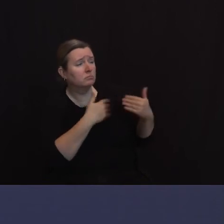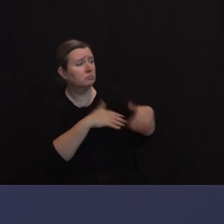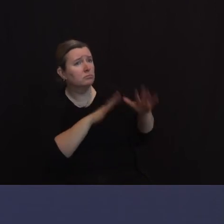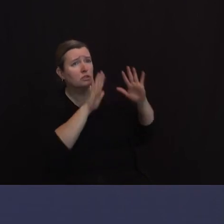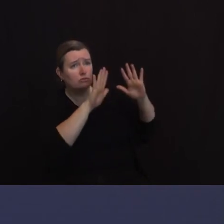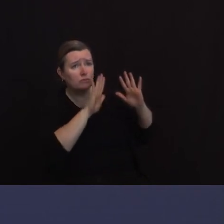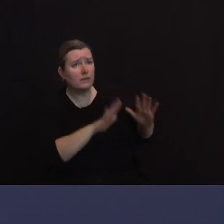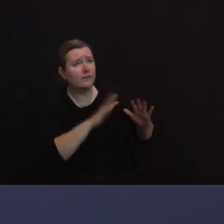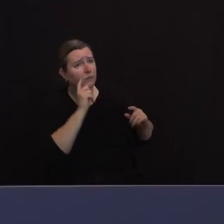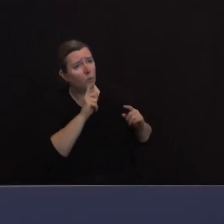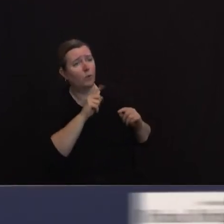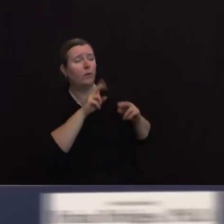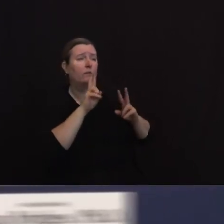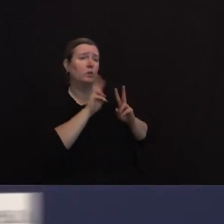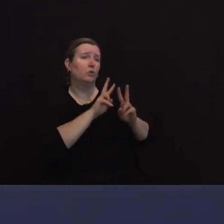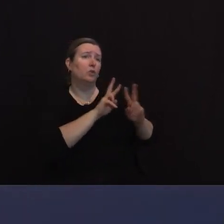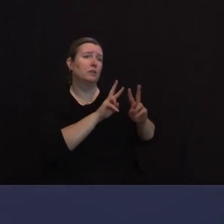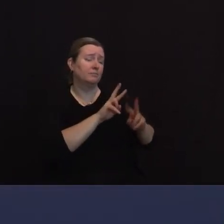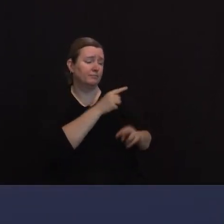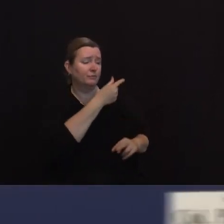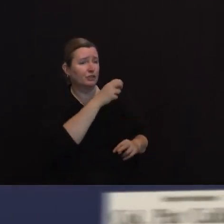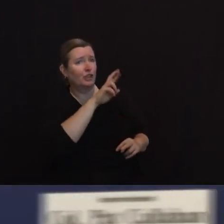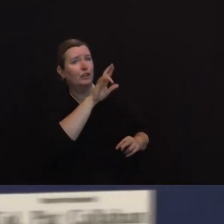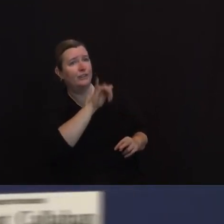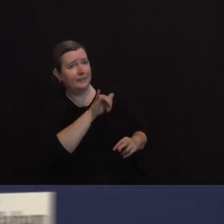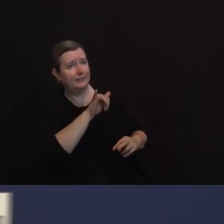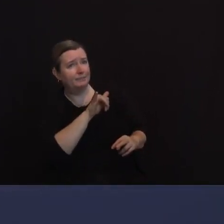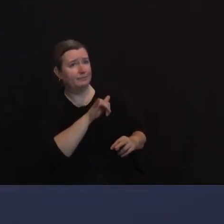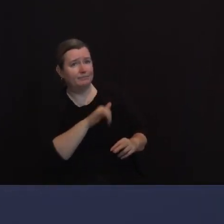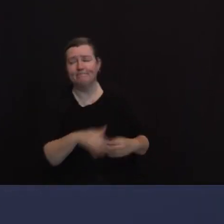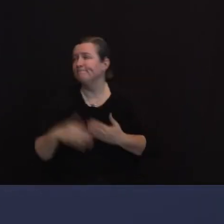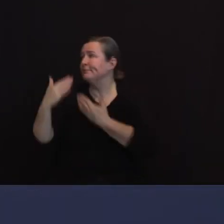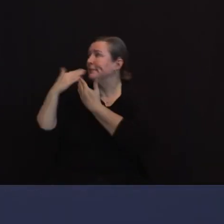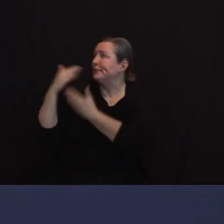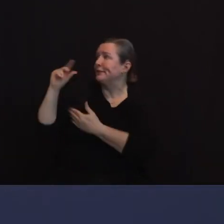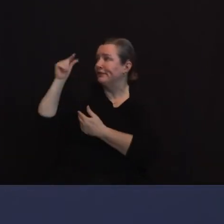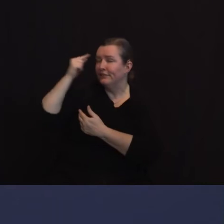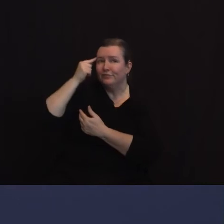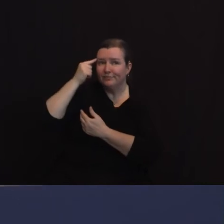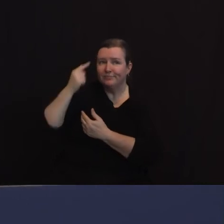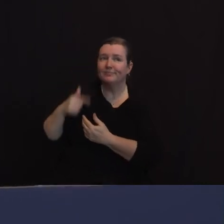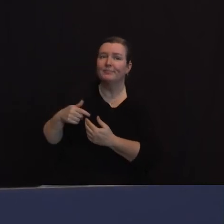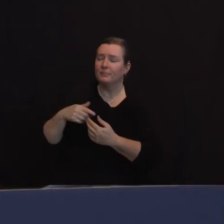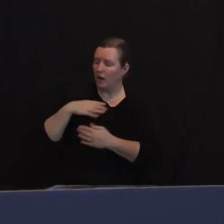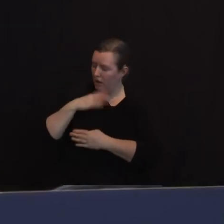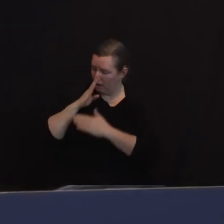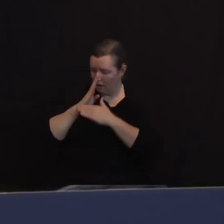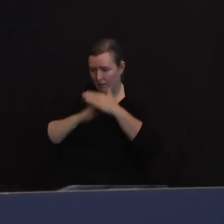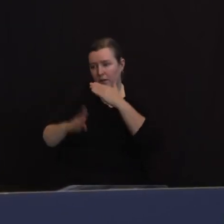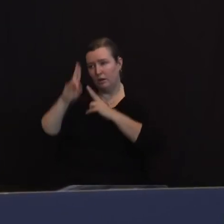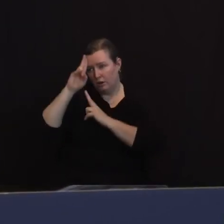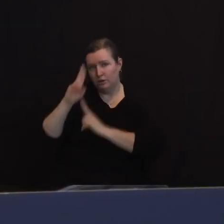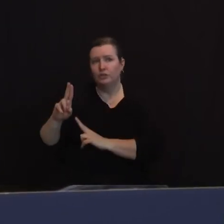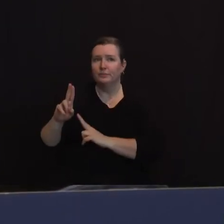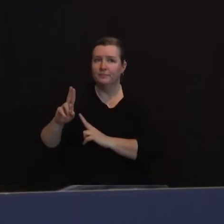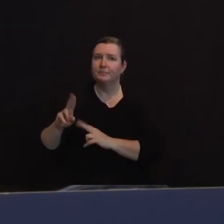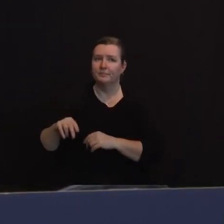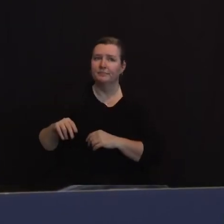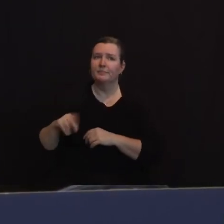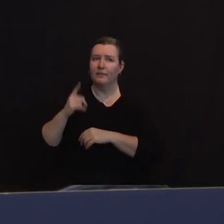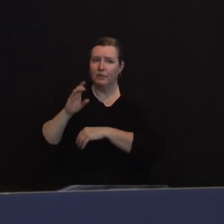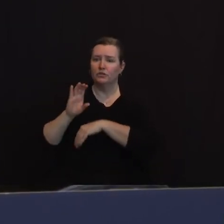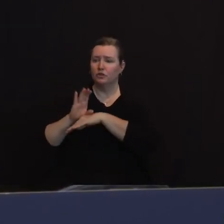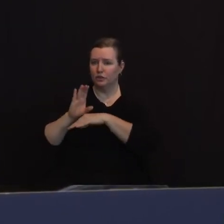Thanks, Governor, and we were certainly honored and humbled to be asked to be a part of his tribute. With regards